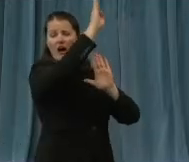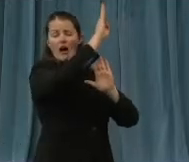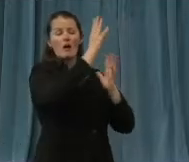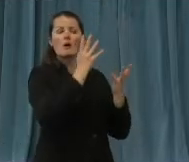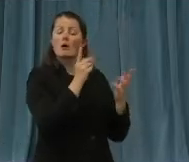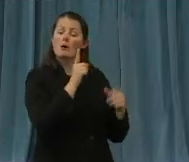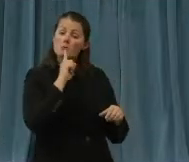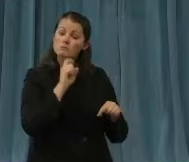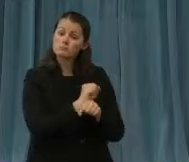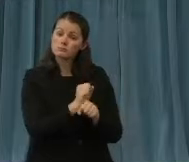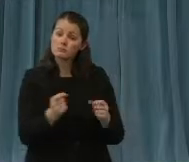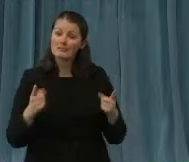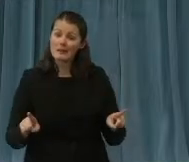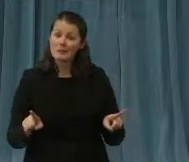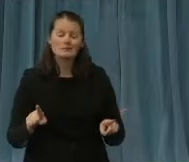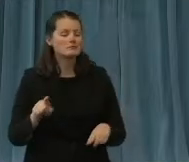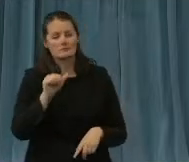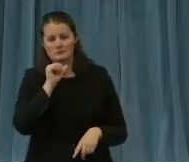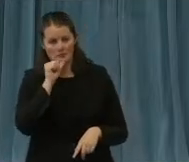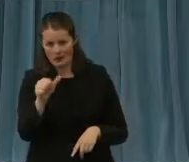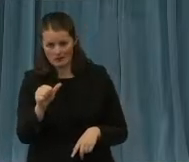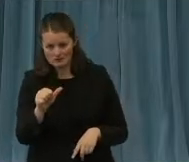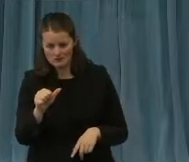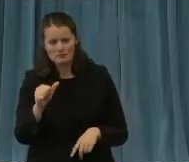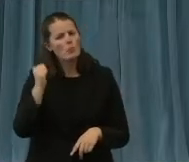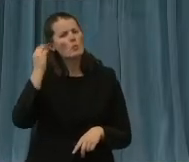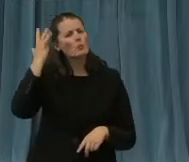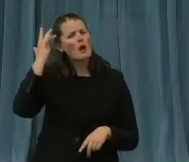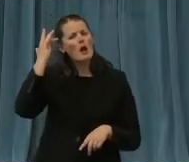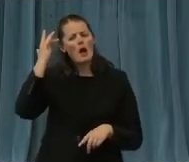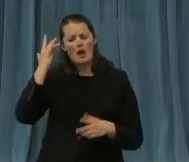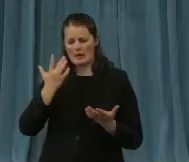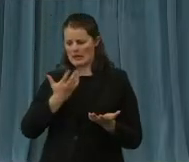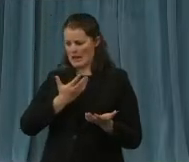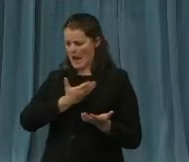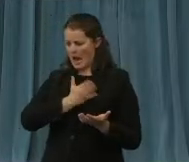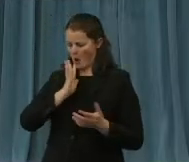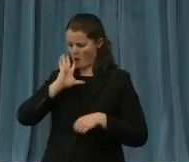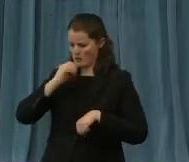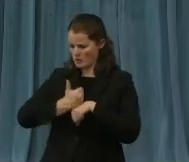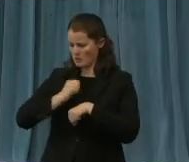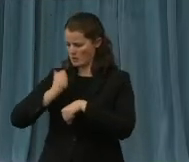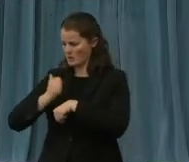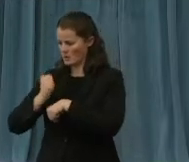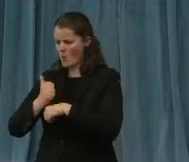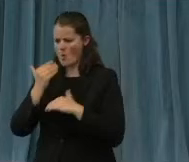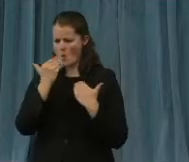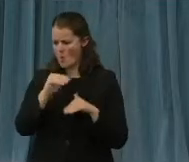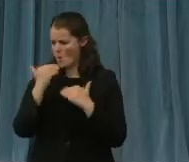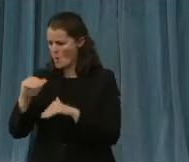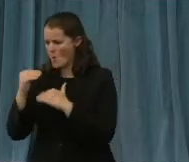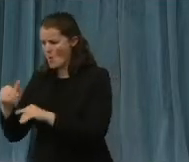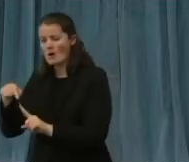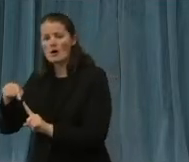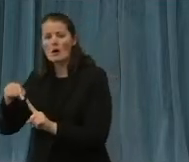strong indicator that our aggressive and control measures were both necessary and effective. One more